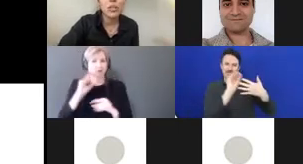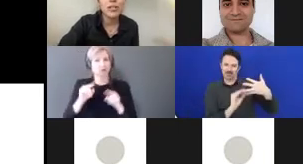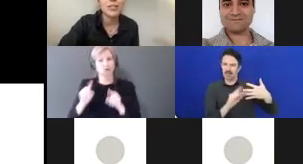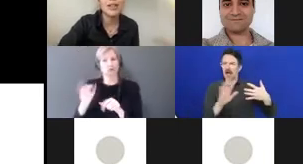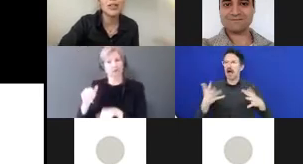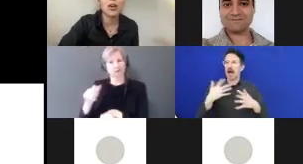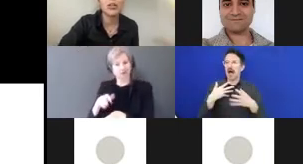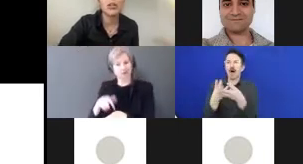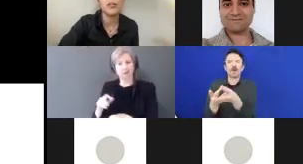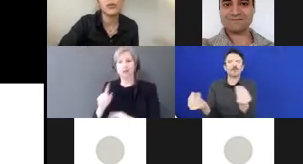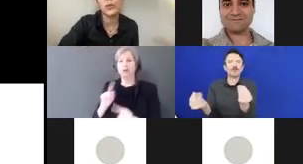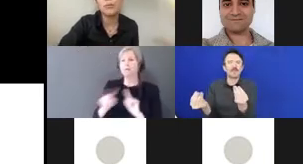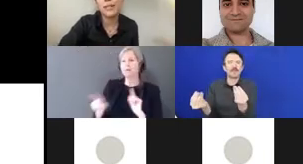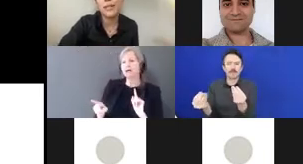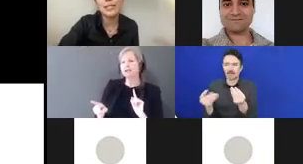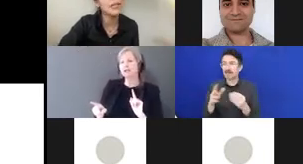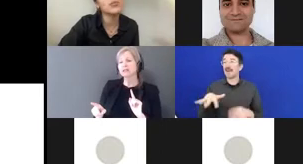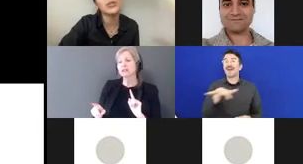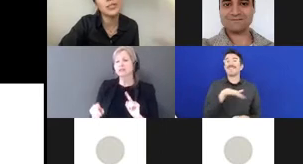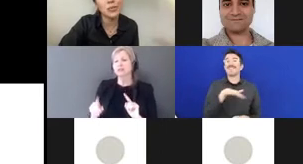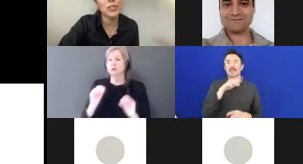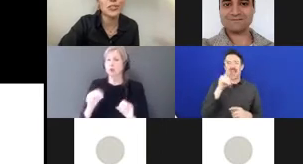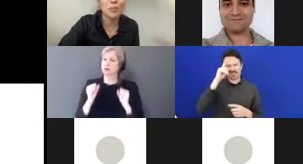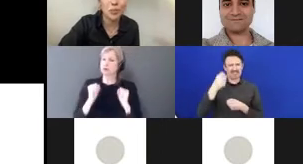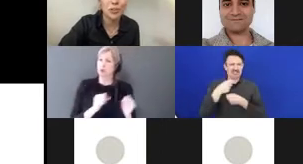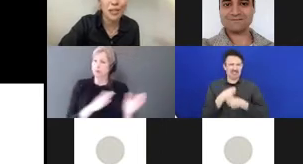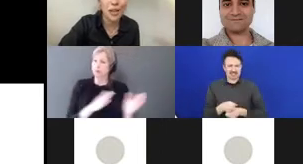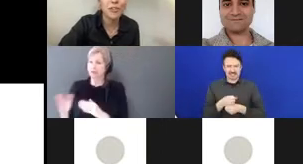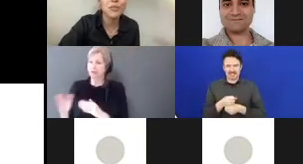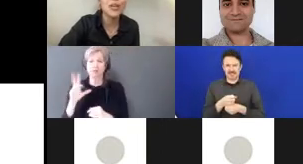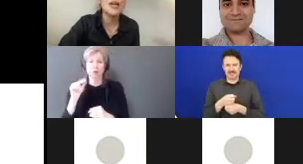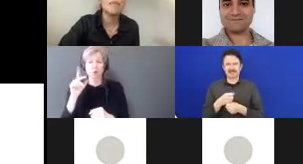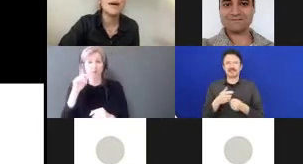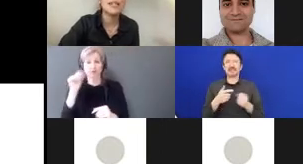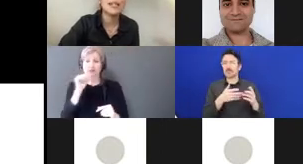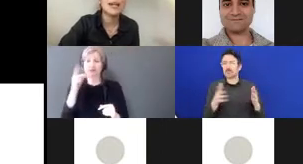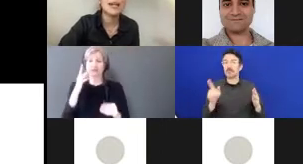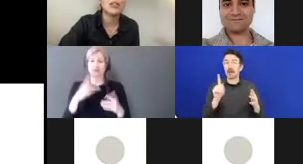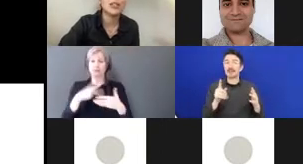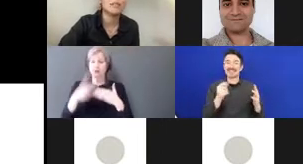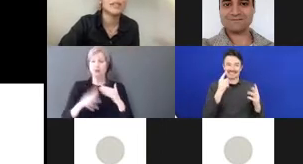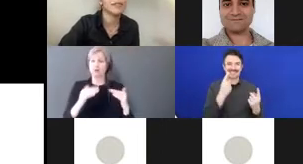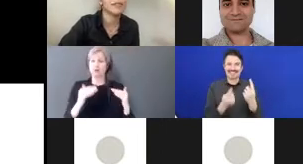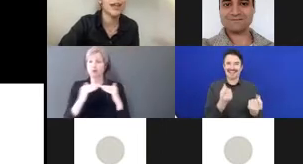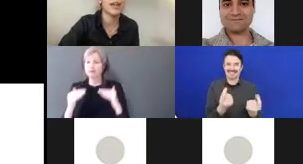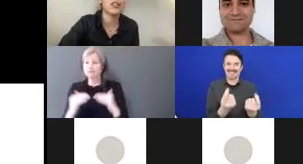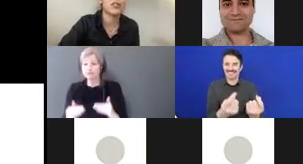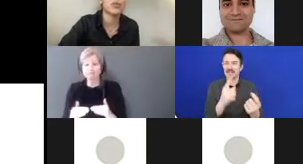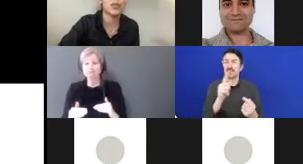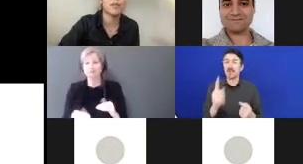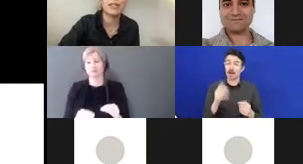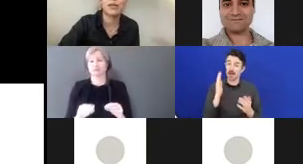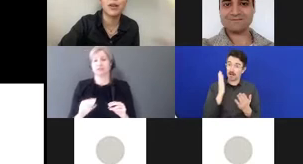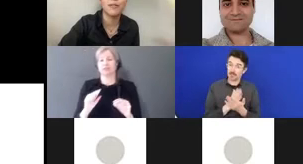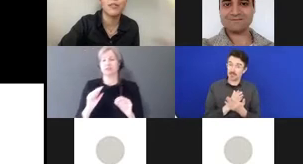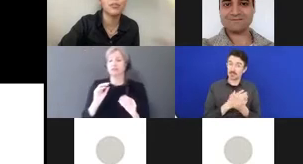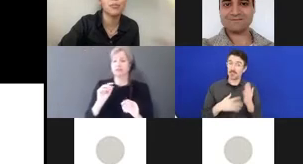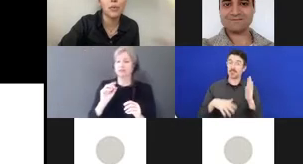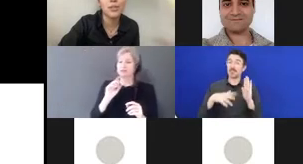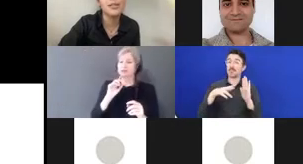there were not a lot of concrete plans because we didn't look into the program levels, but not specific actions toward mental